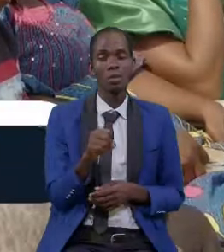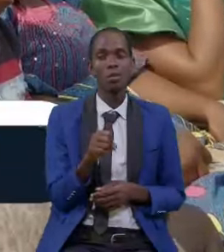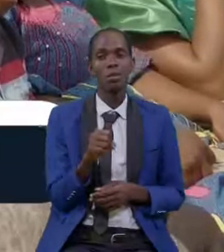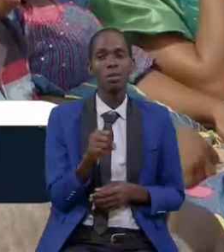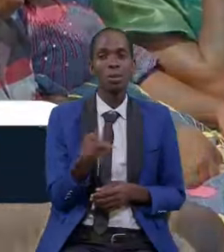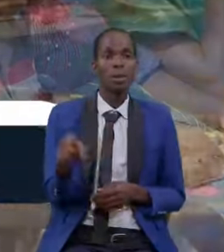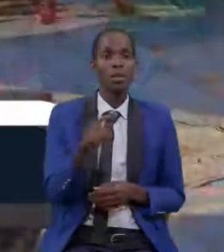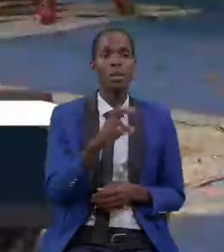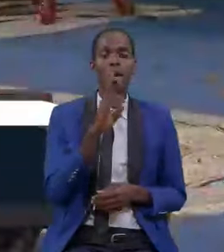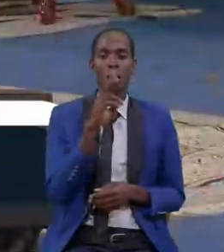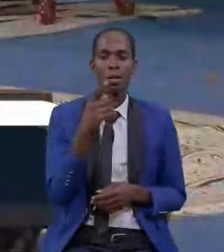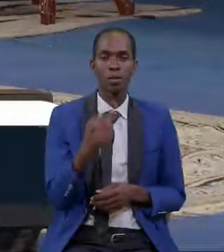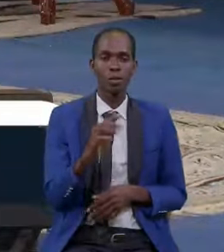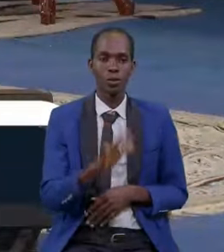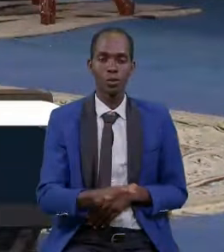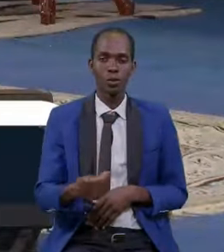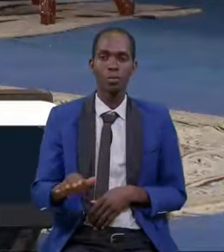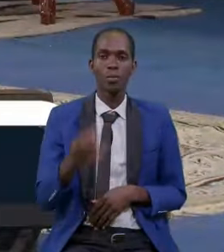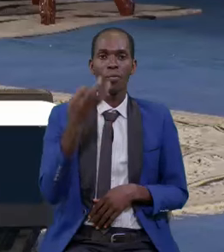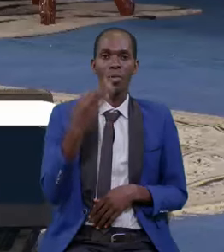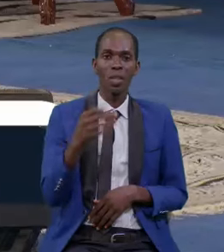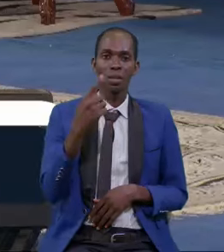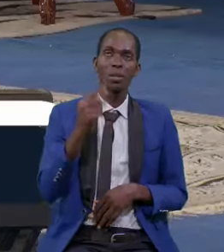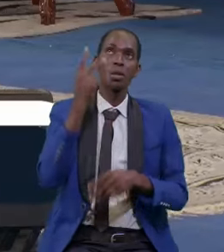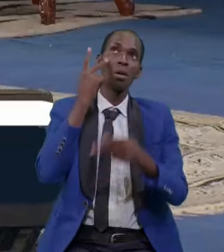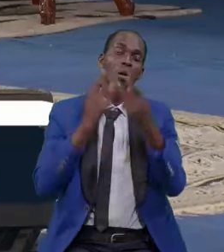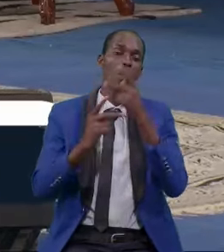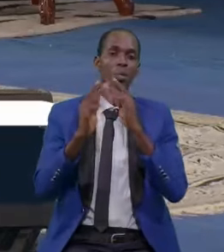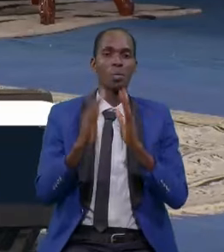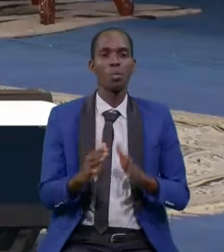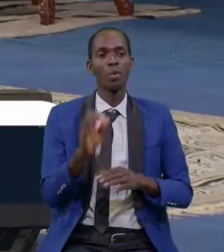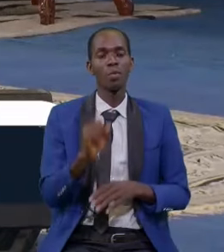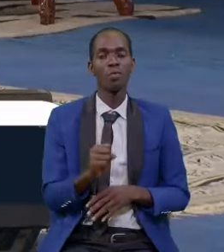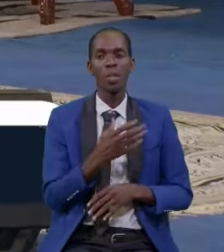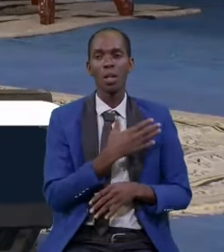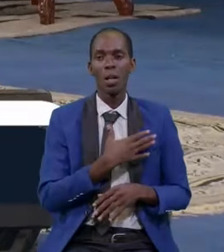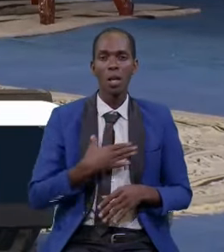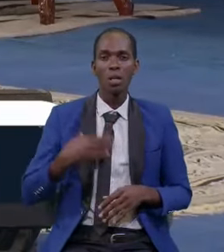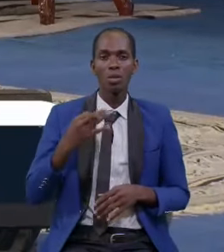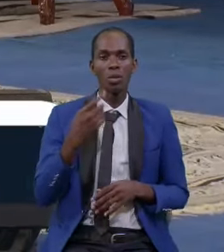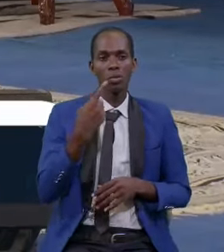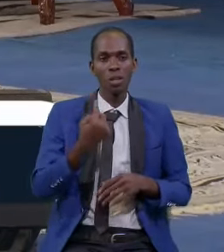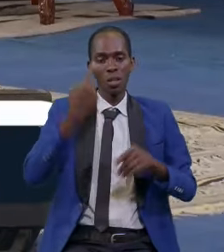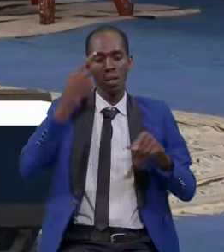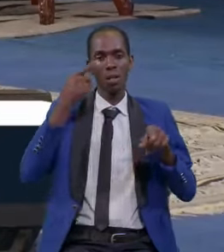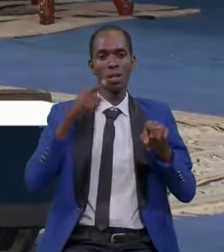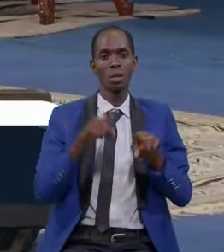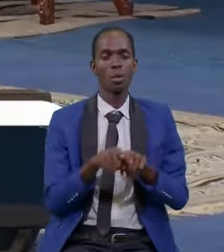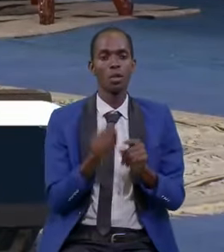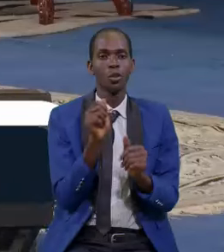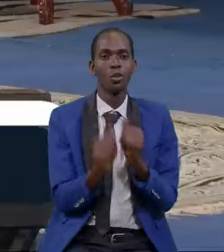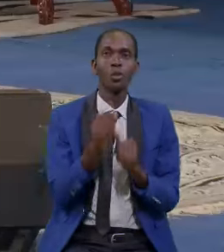children of the prophets and of the covenant which God